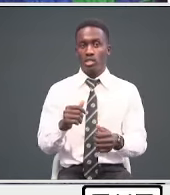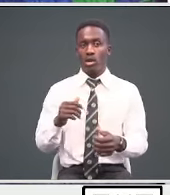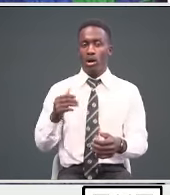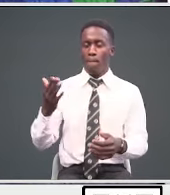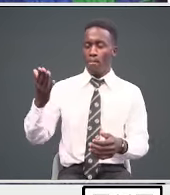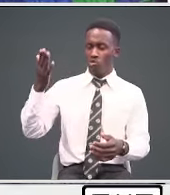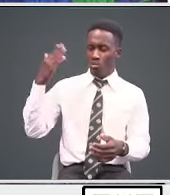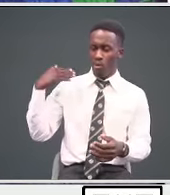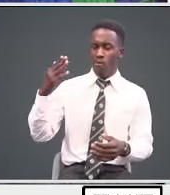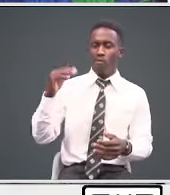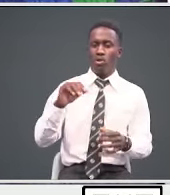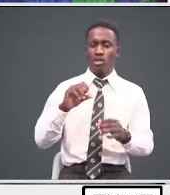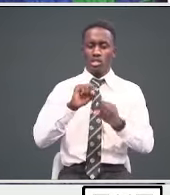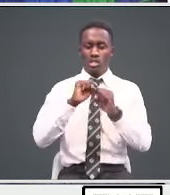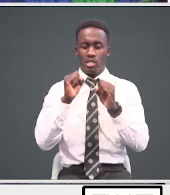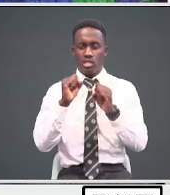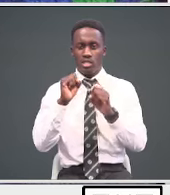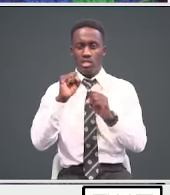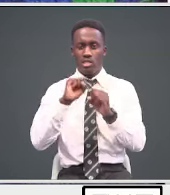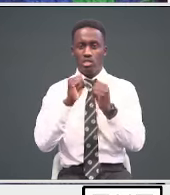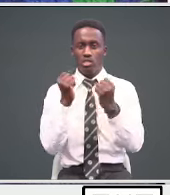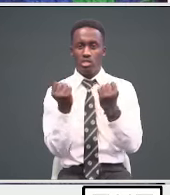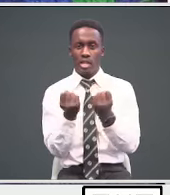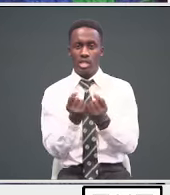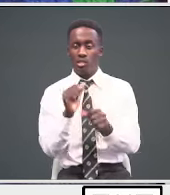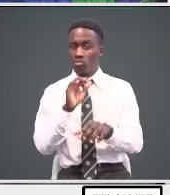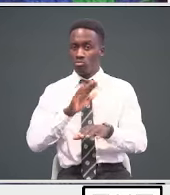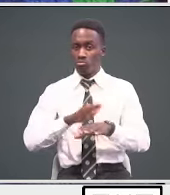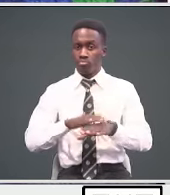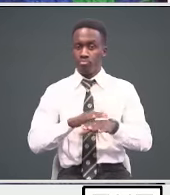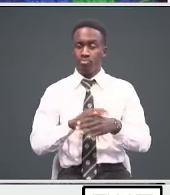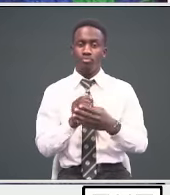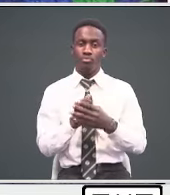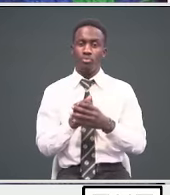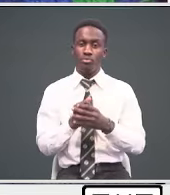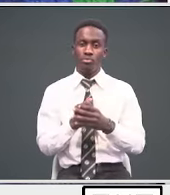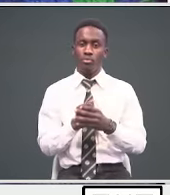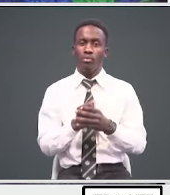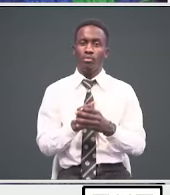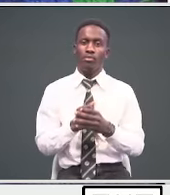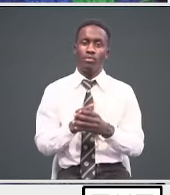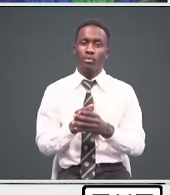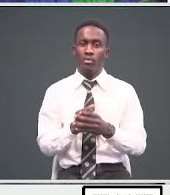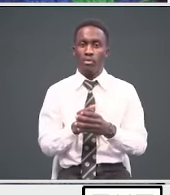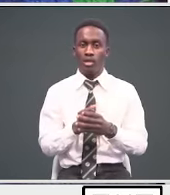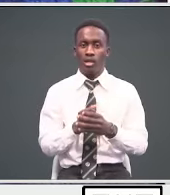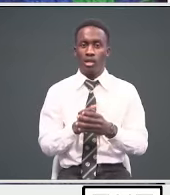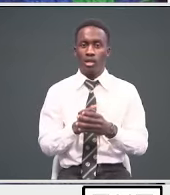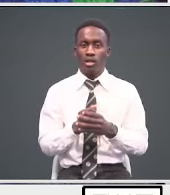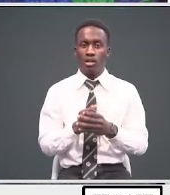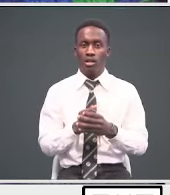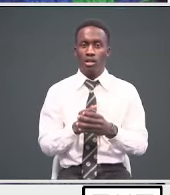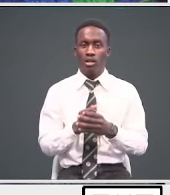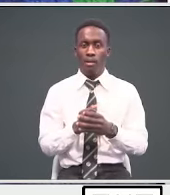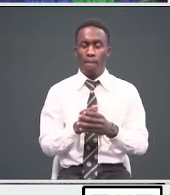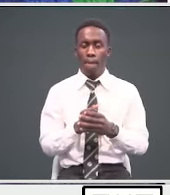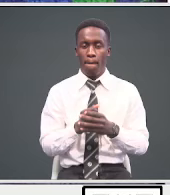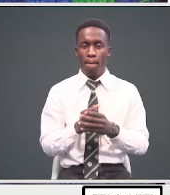promising financial institution. And with the push coming to shore, an interim committee selected by SASRA will